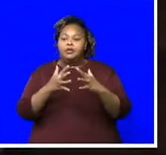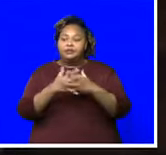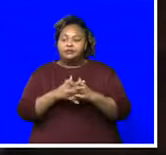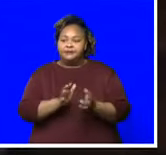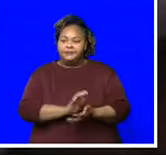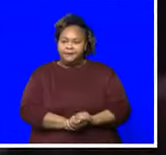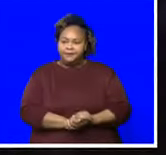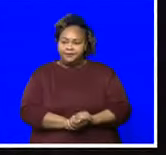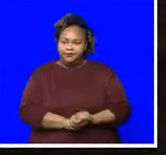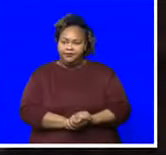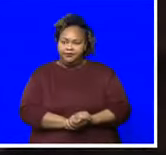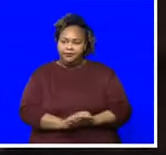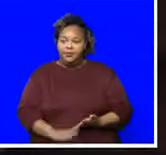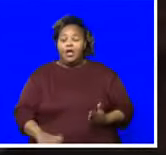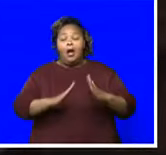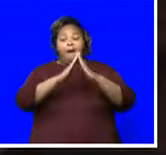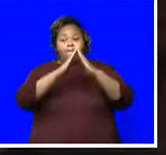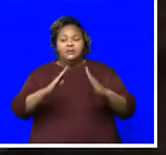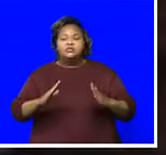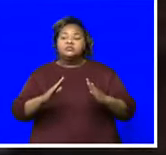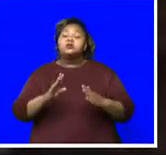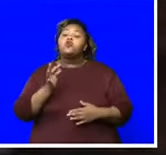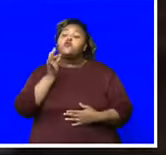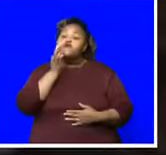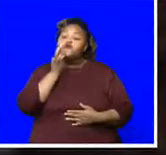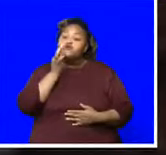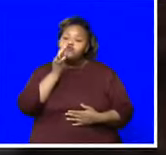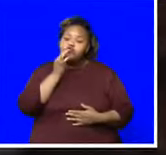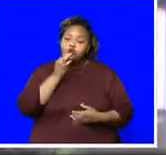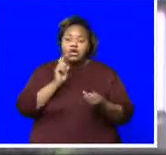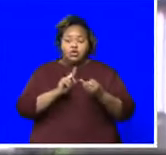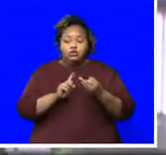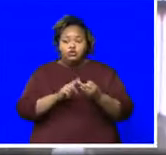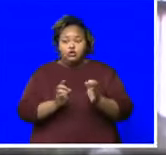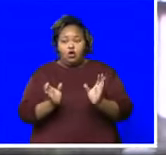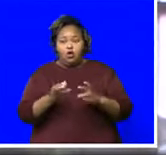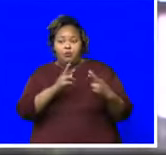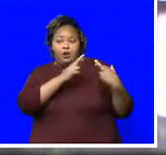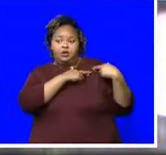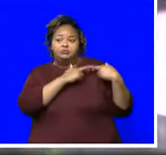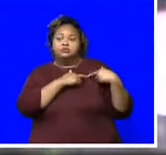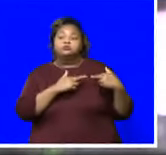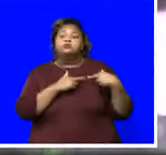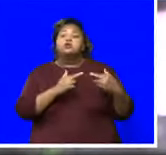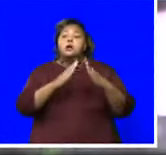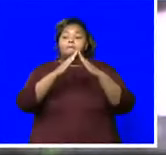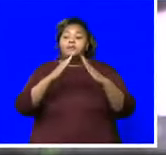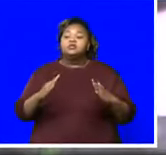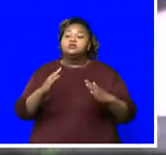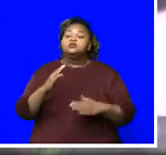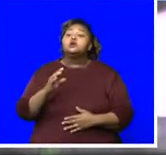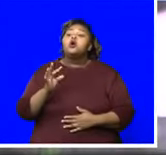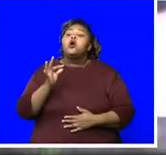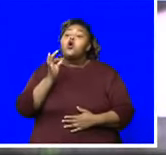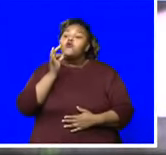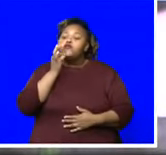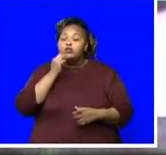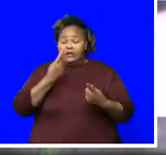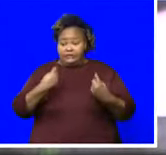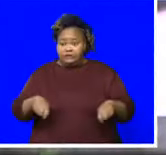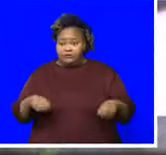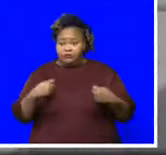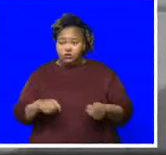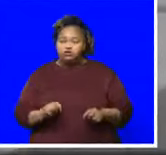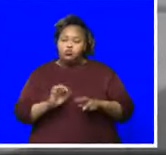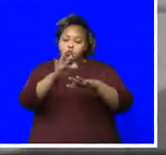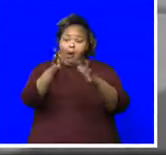emqakisini welitiko letebani labasha kanye nelikomiti libuke ukusebenza kwalo endlini yetimbunga kubheka ukuthi uthathe emalanga lamathathu. Emalunga lelikomiti